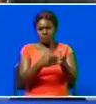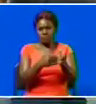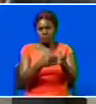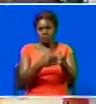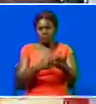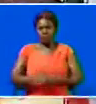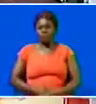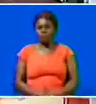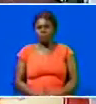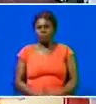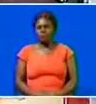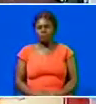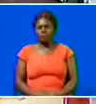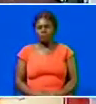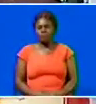News.